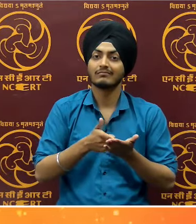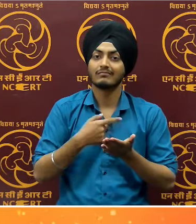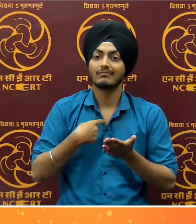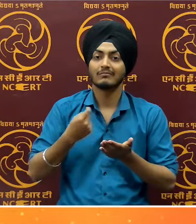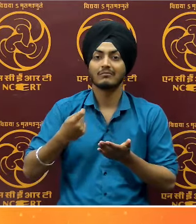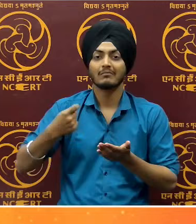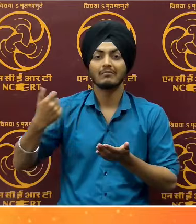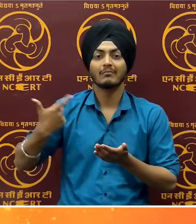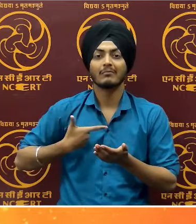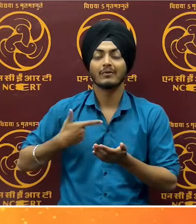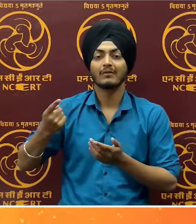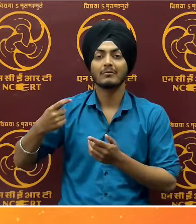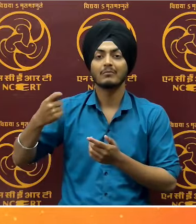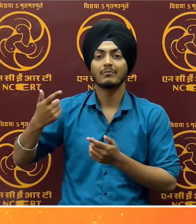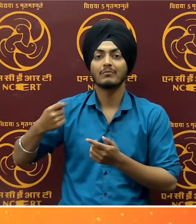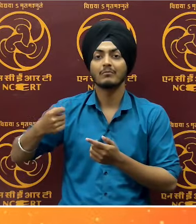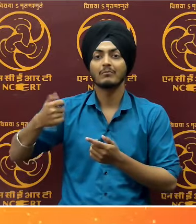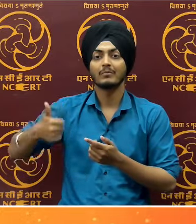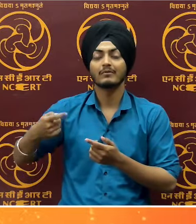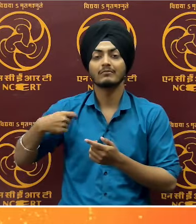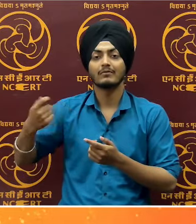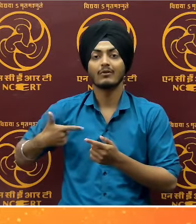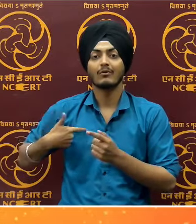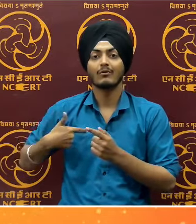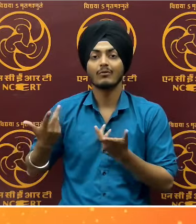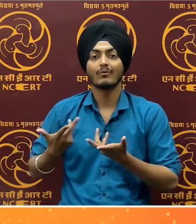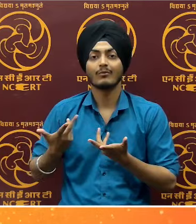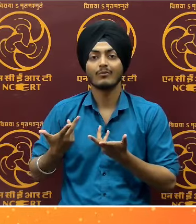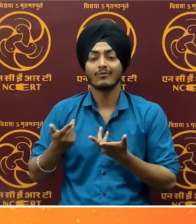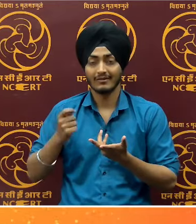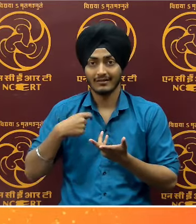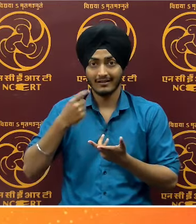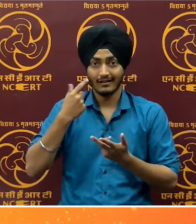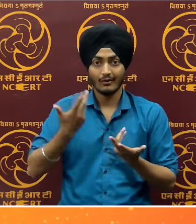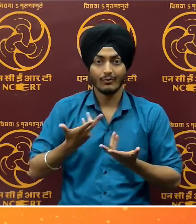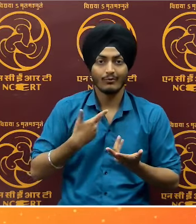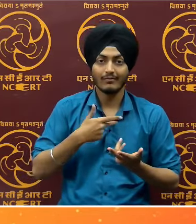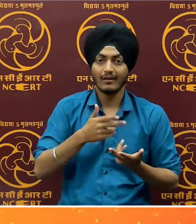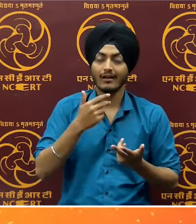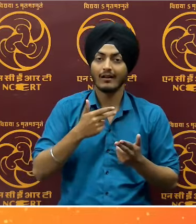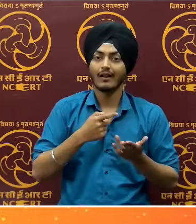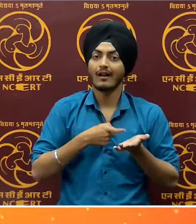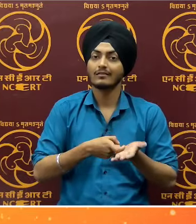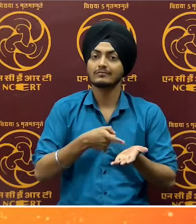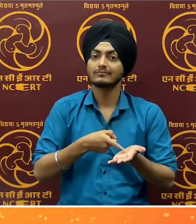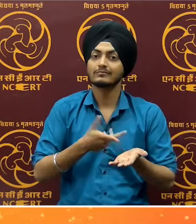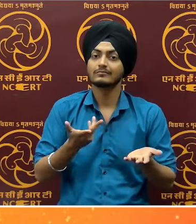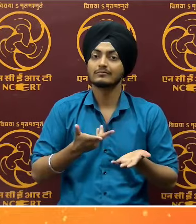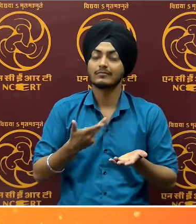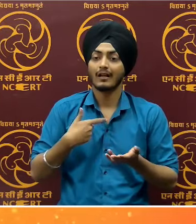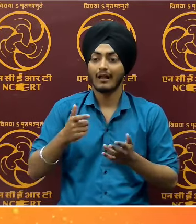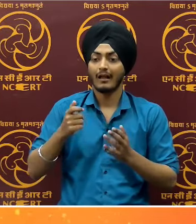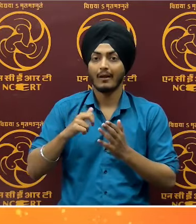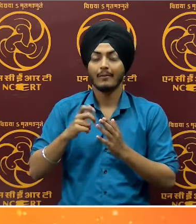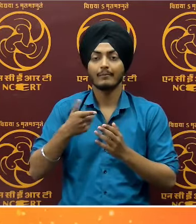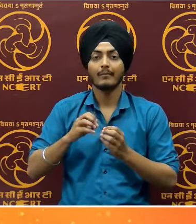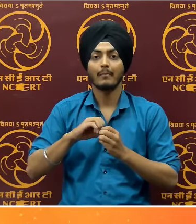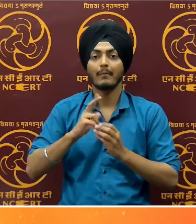money lenders, because they do not have access to the credit. The banks need to